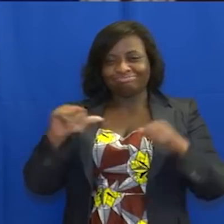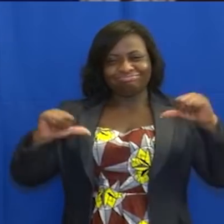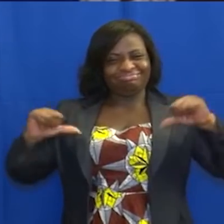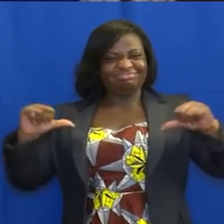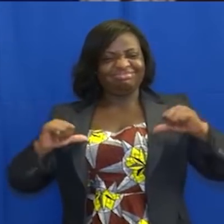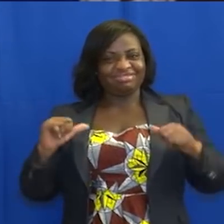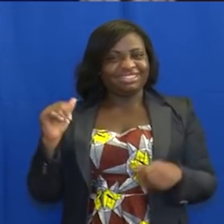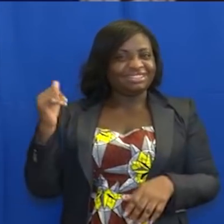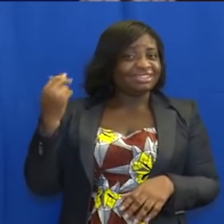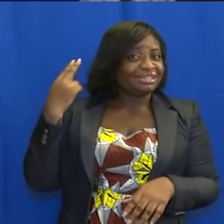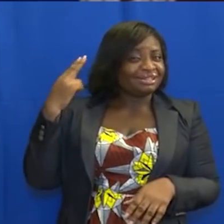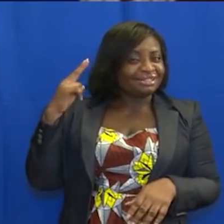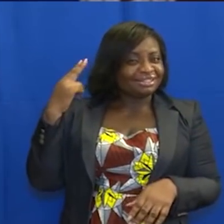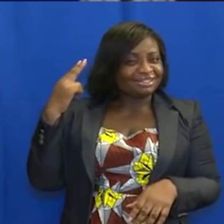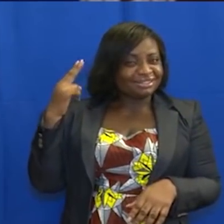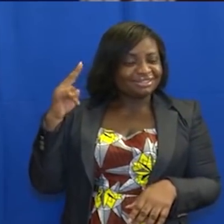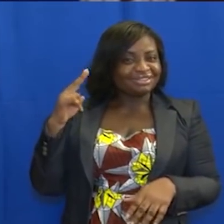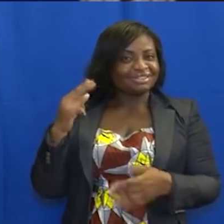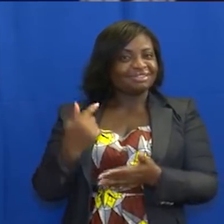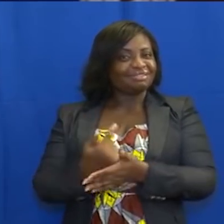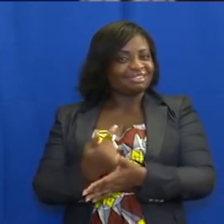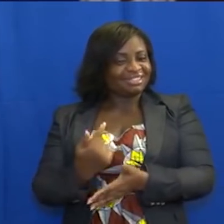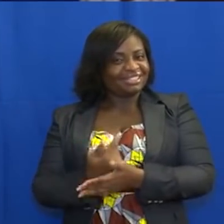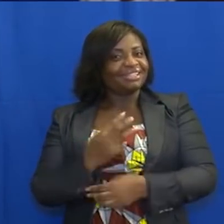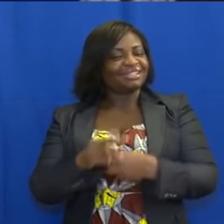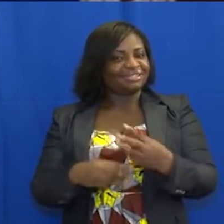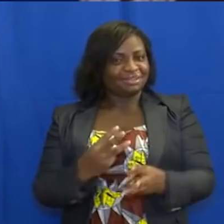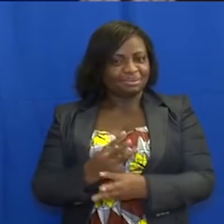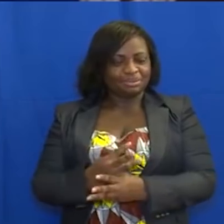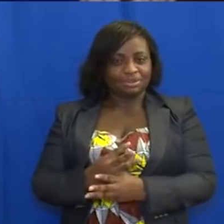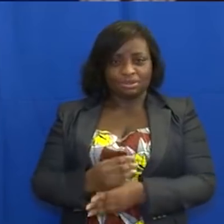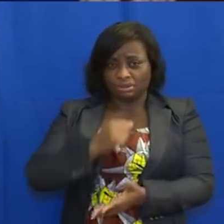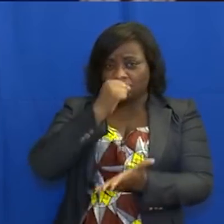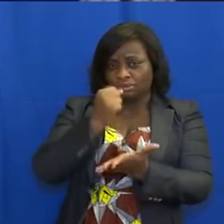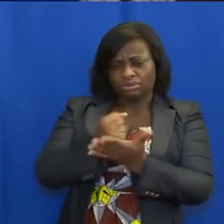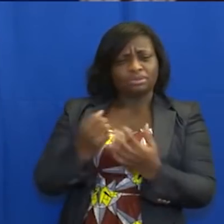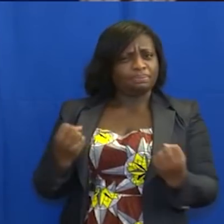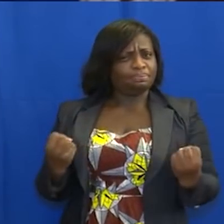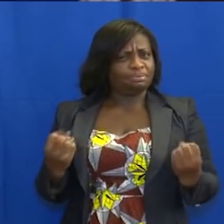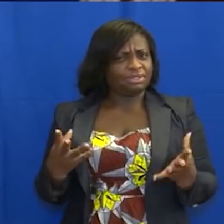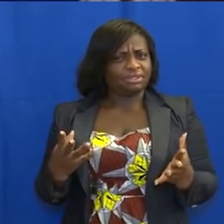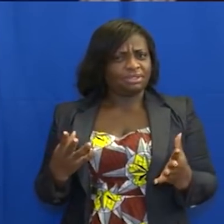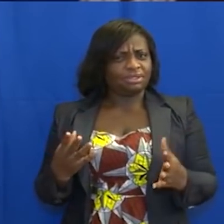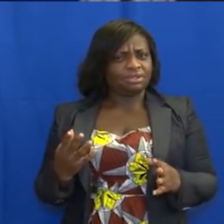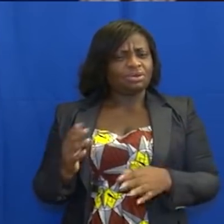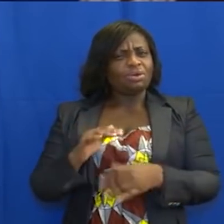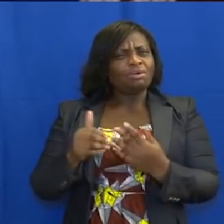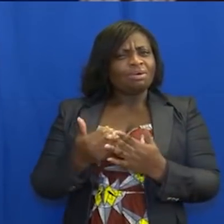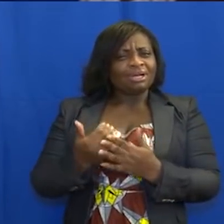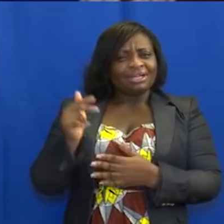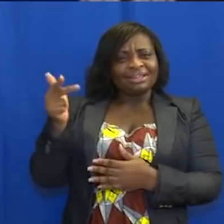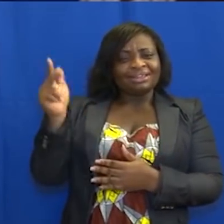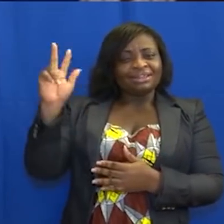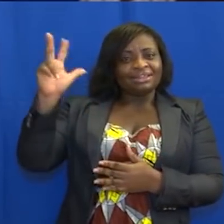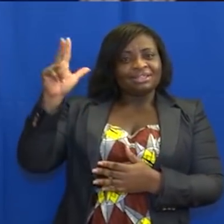one of the most eventful years in the history of mankind. I'm sure that many, at the stroke of